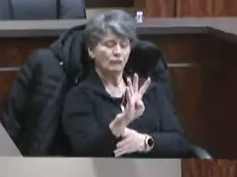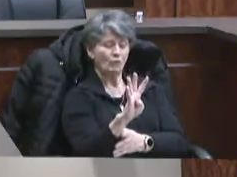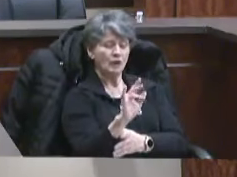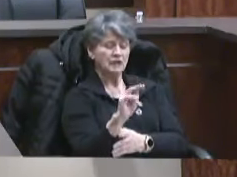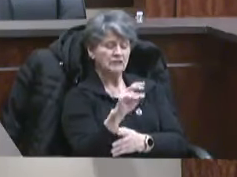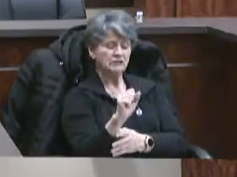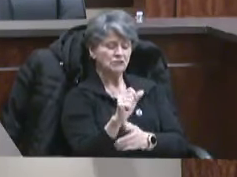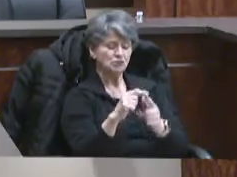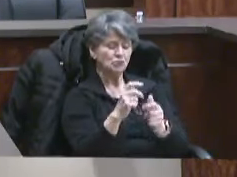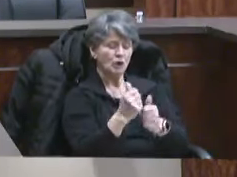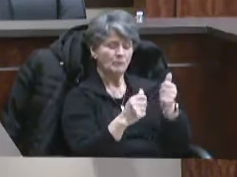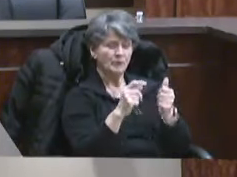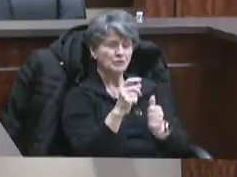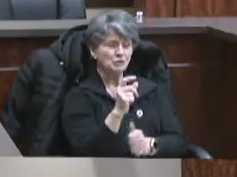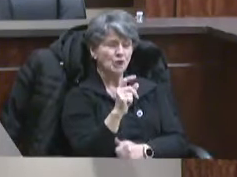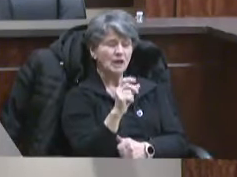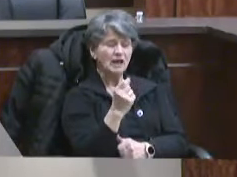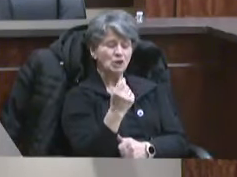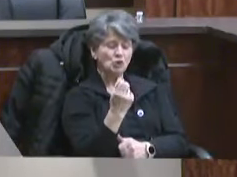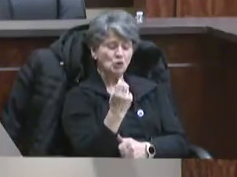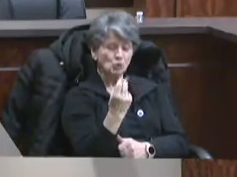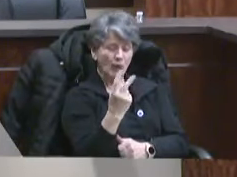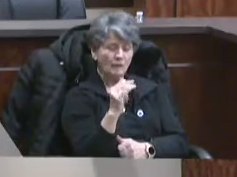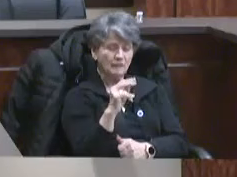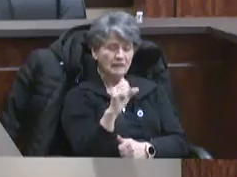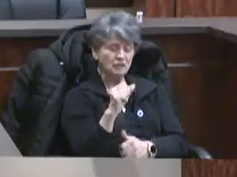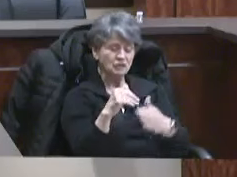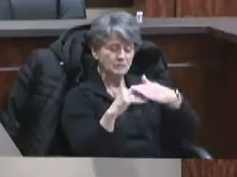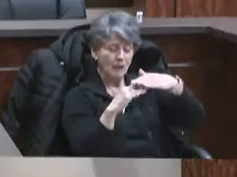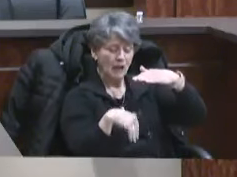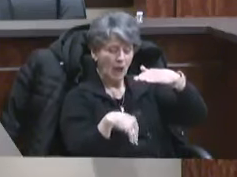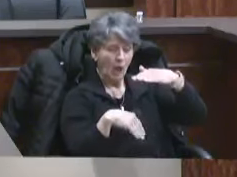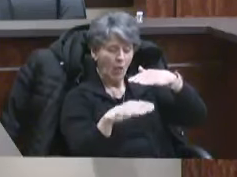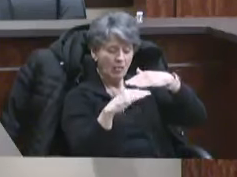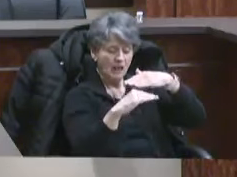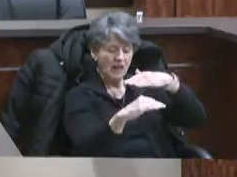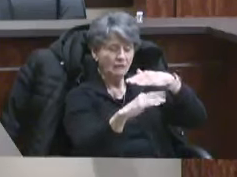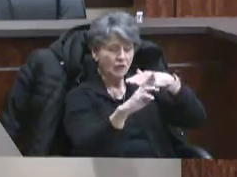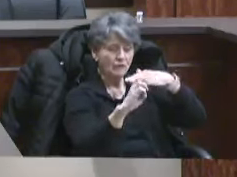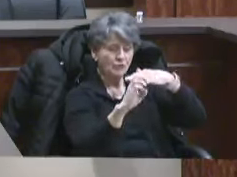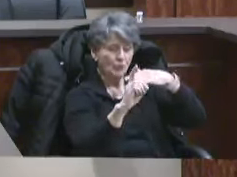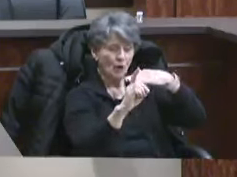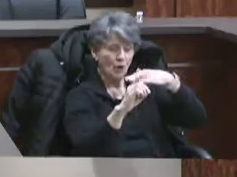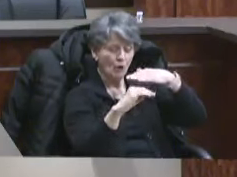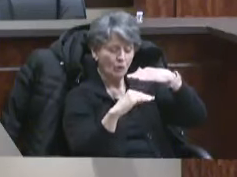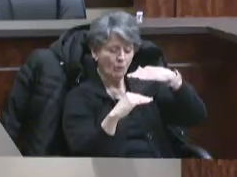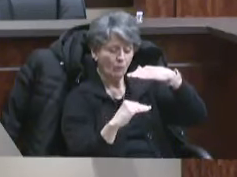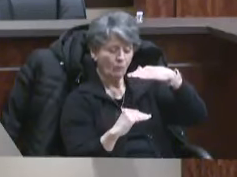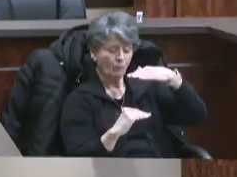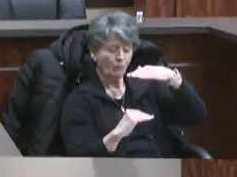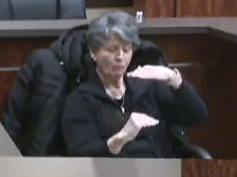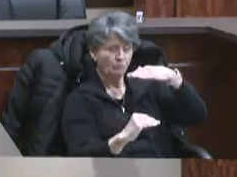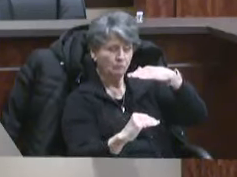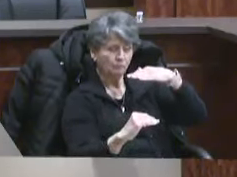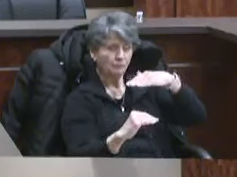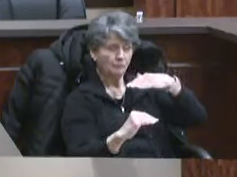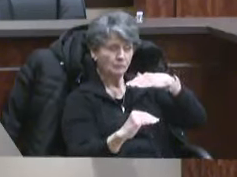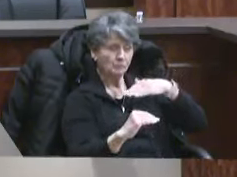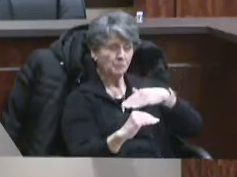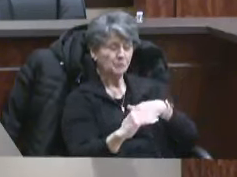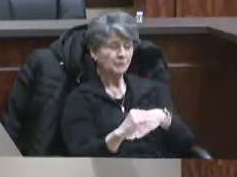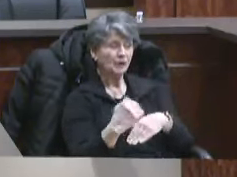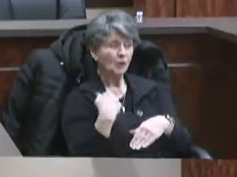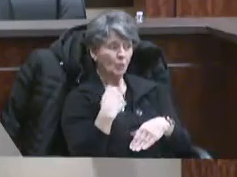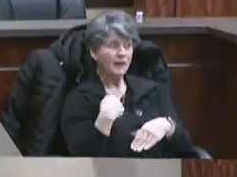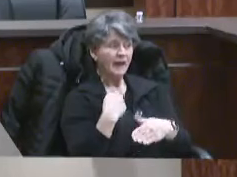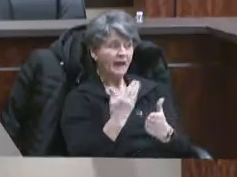foot now below the actual level of the roads. And if we could get, we have it in the budget to fix